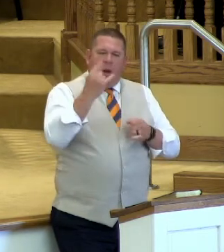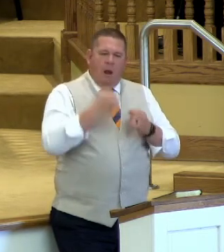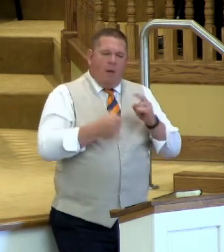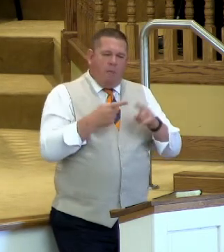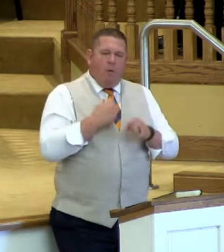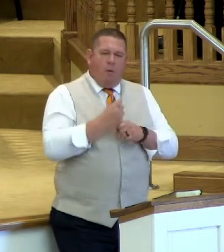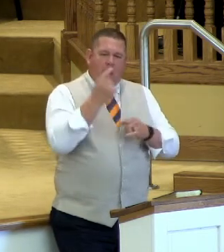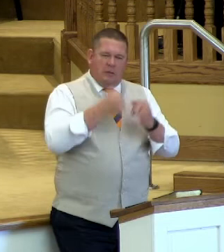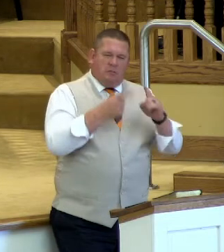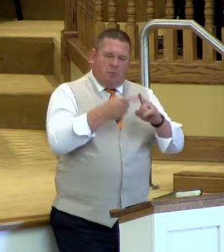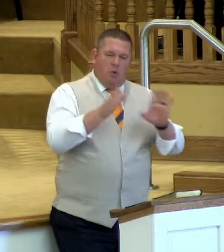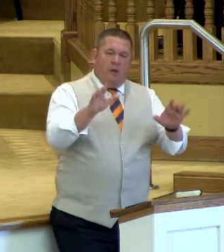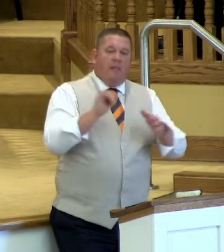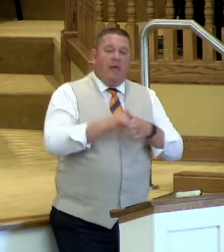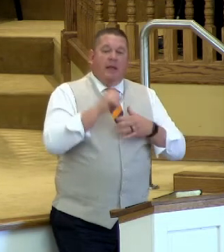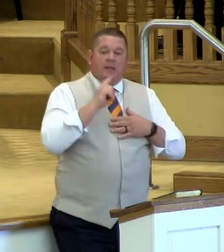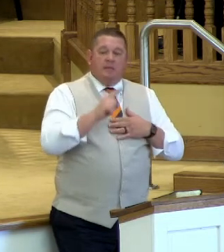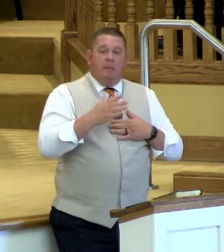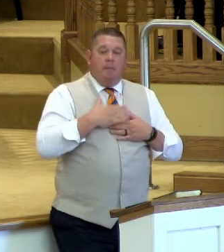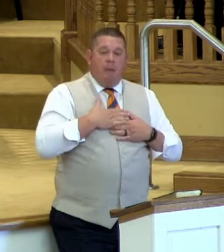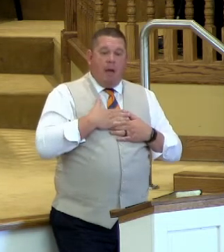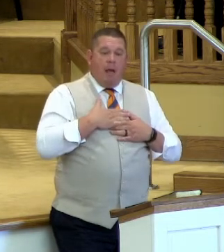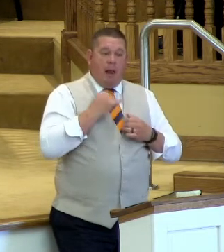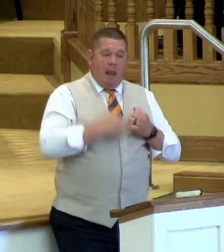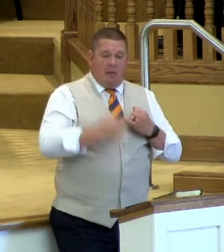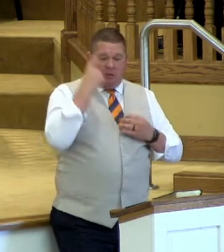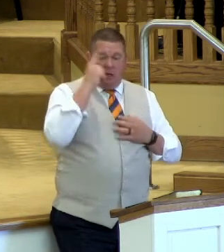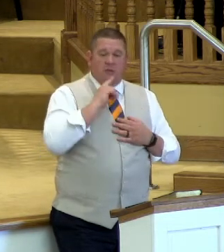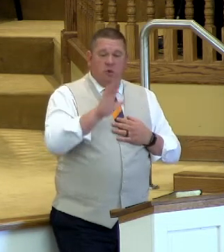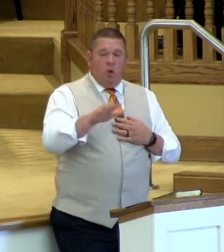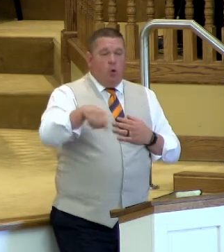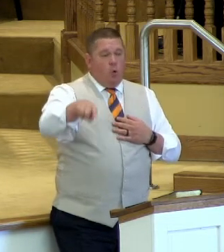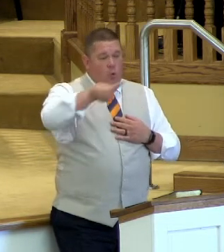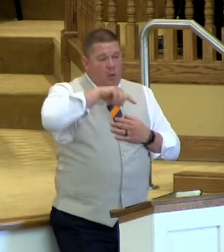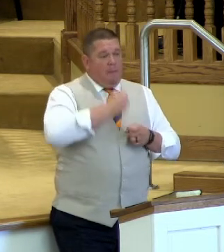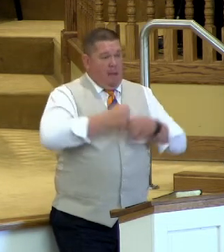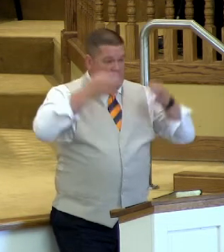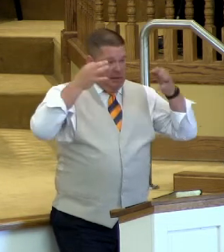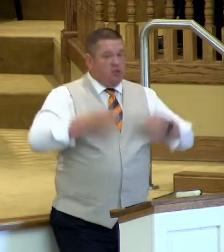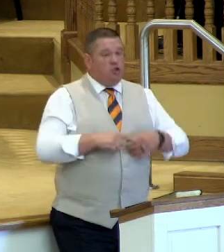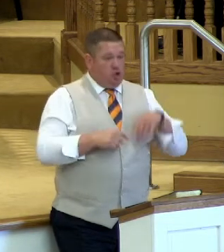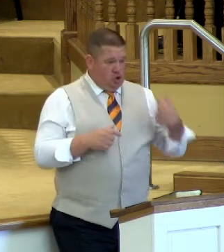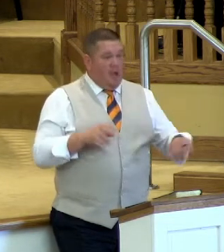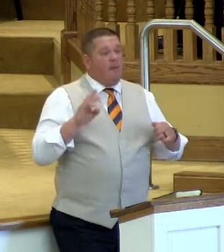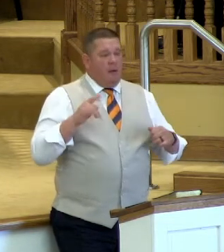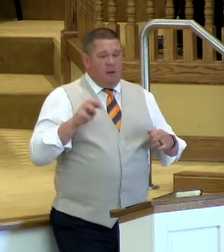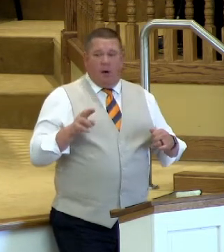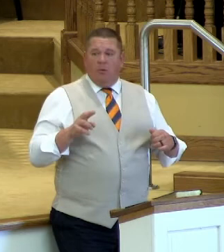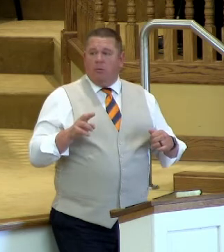last point. I want to make one last point here, and that is, my last thought is, you can make the decision to shake off